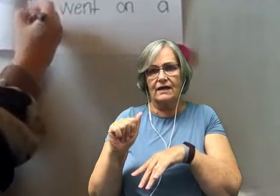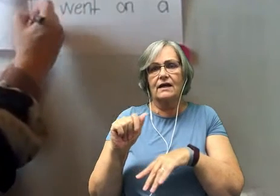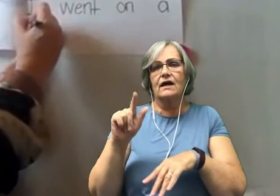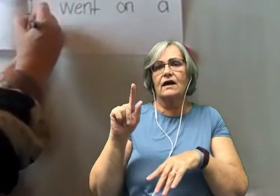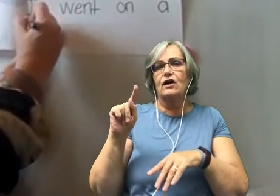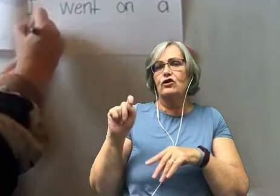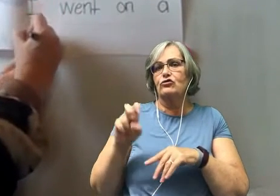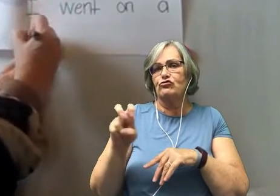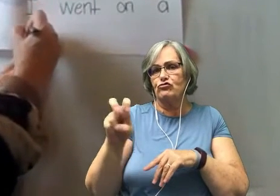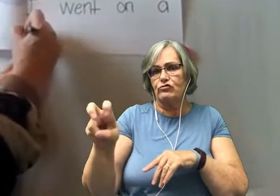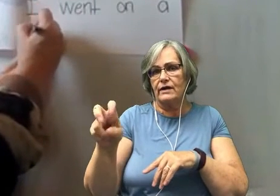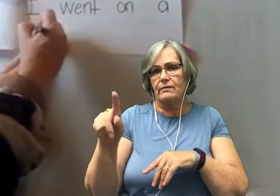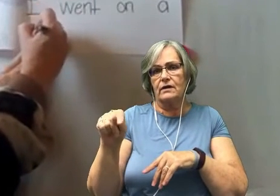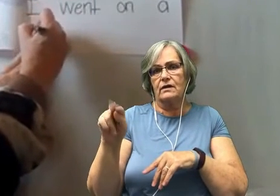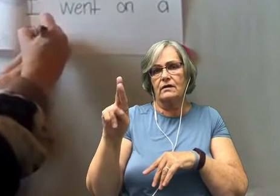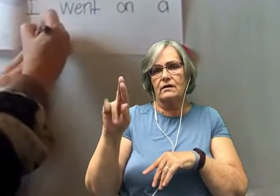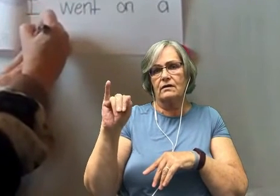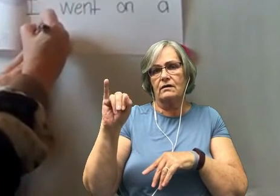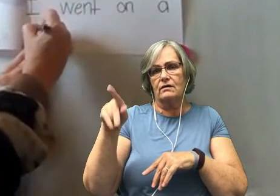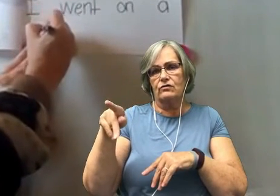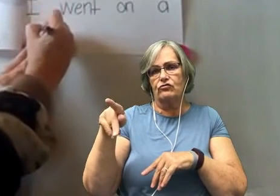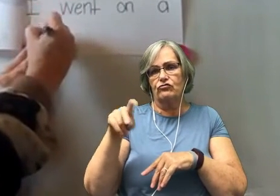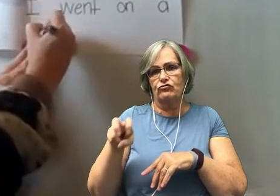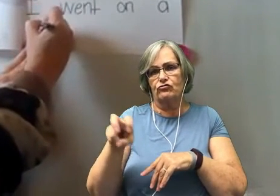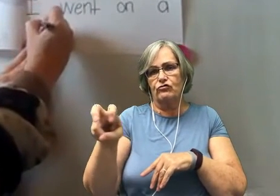a trip.